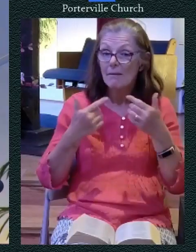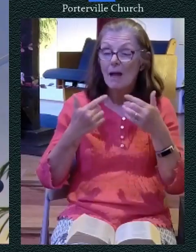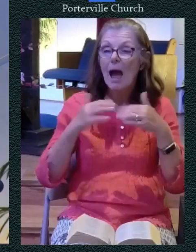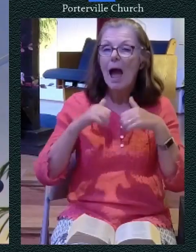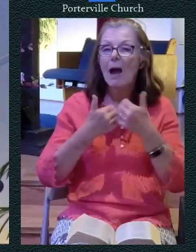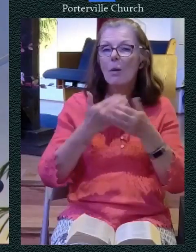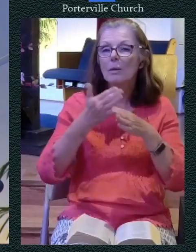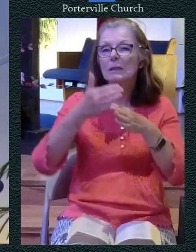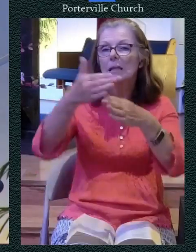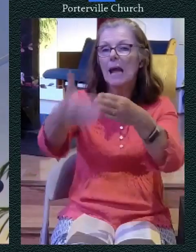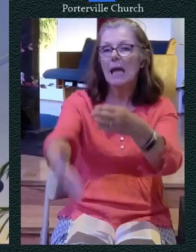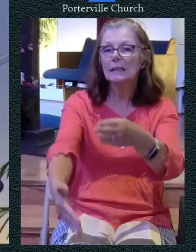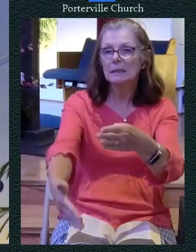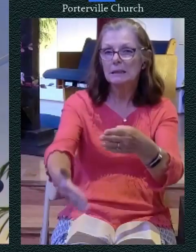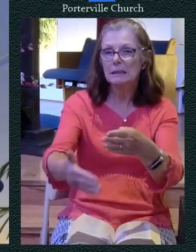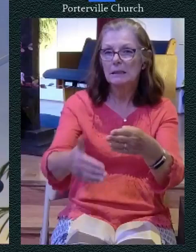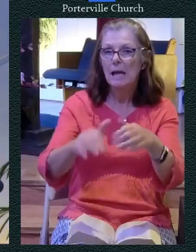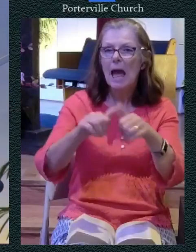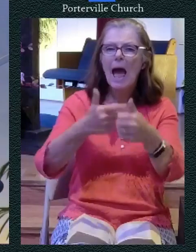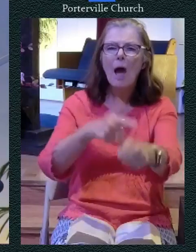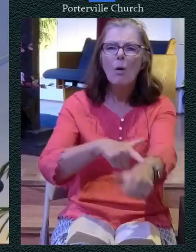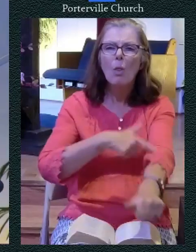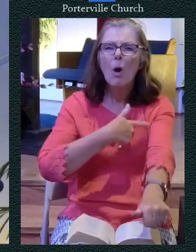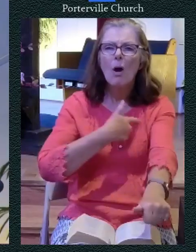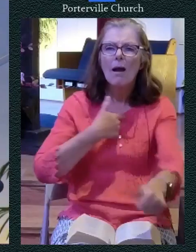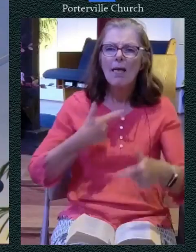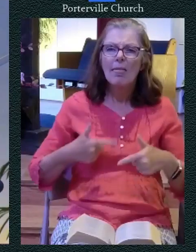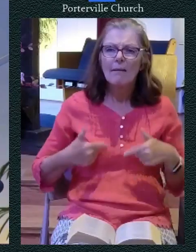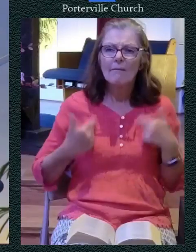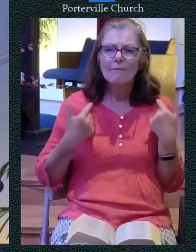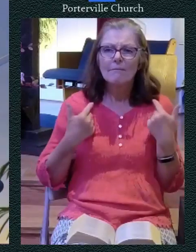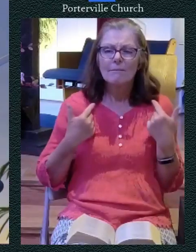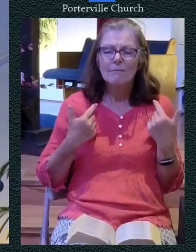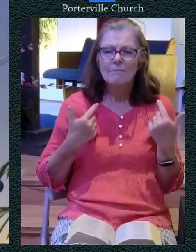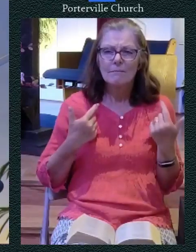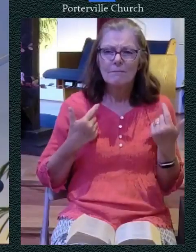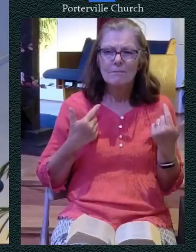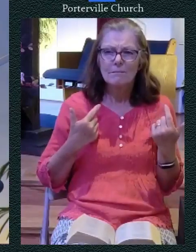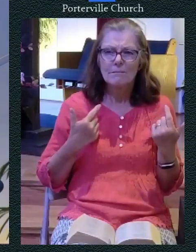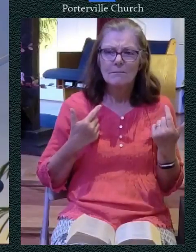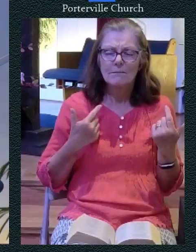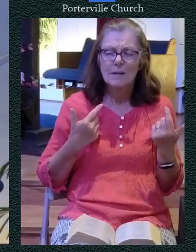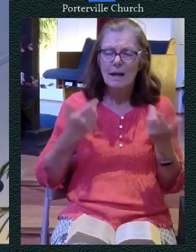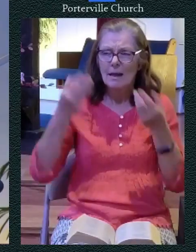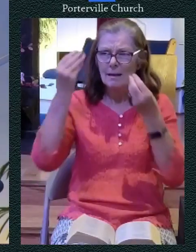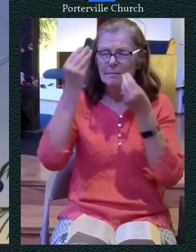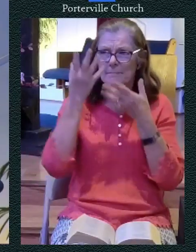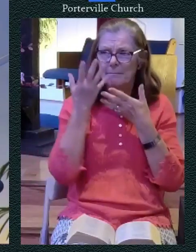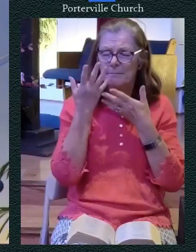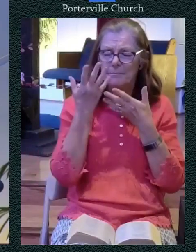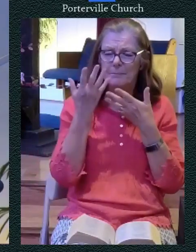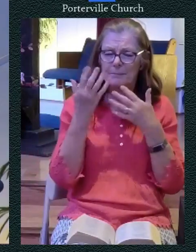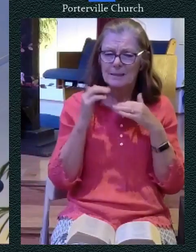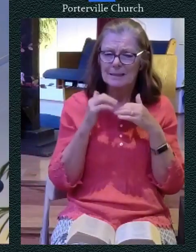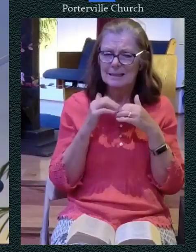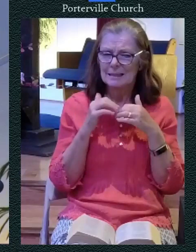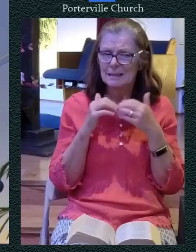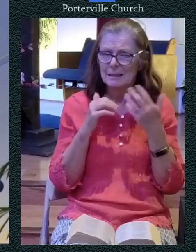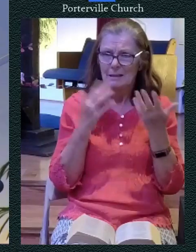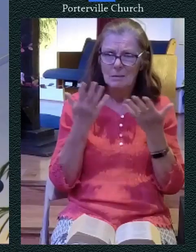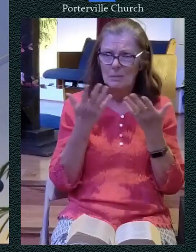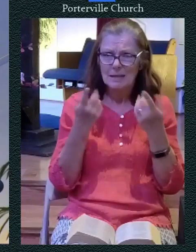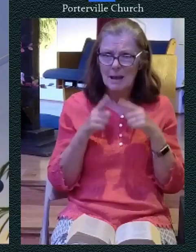And what is the extent of my days? Let me know how transient I am." And then he goes on to talk. He kind